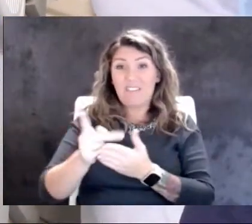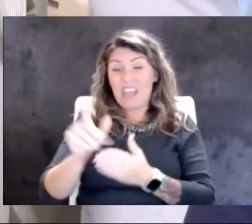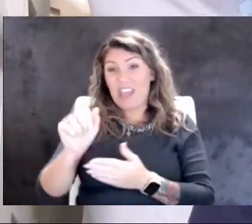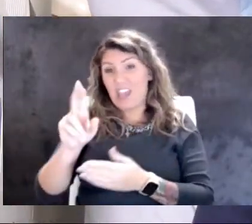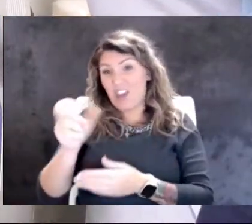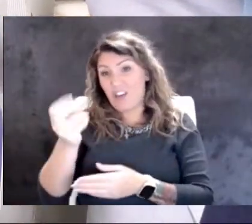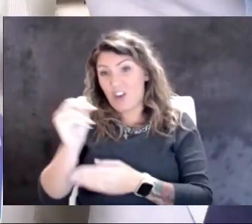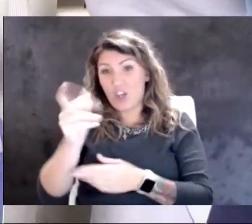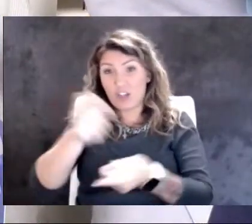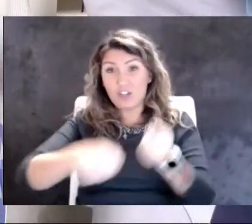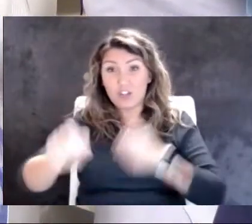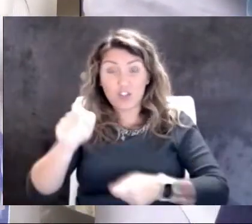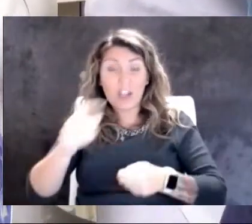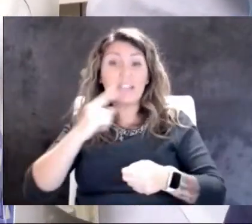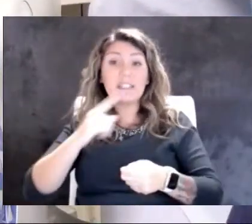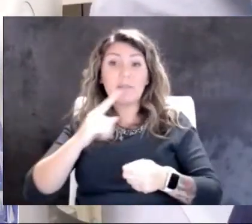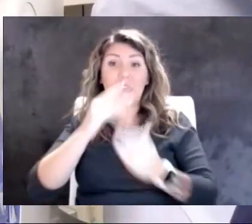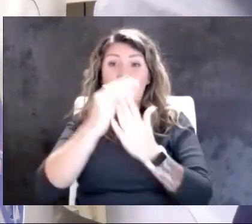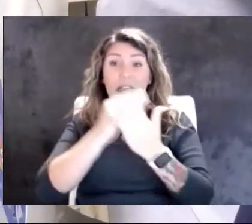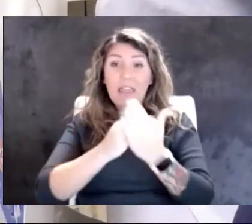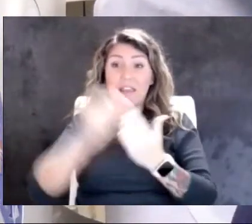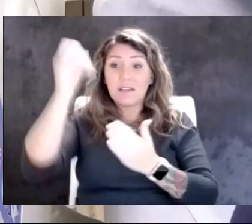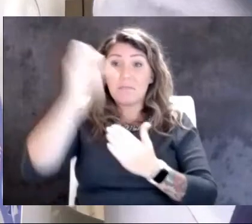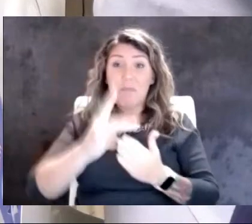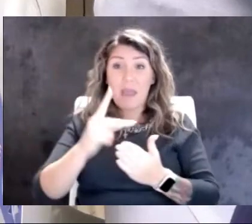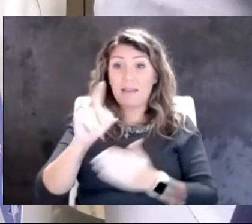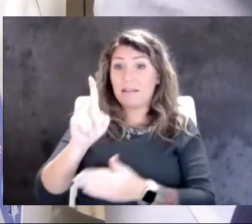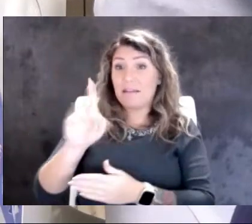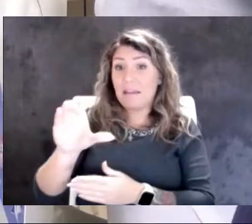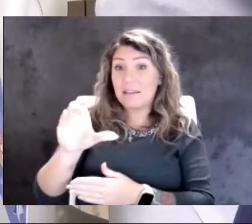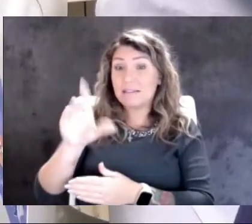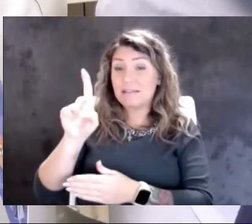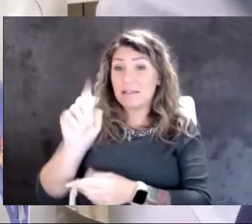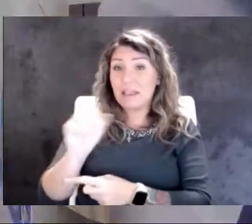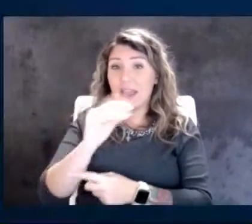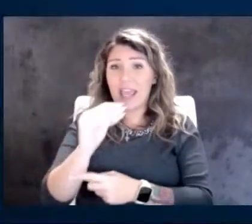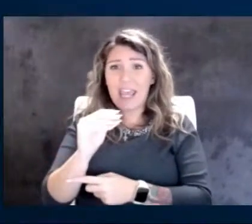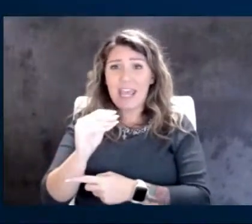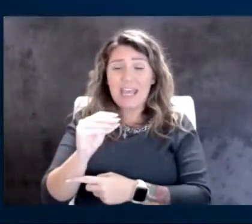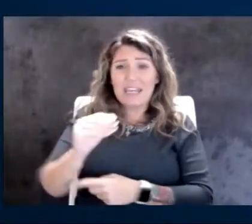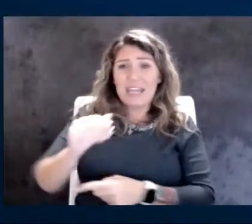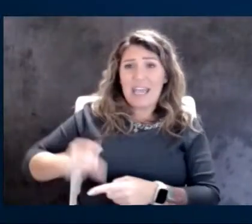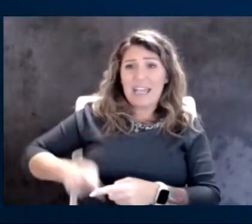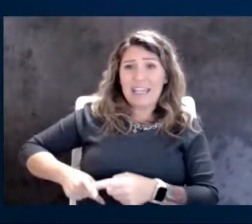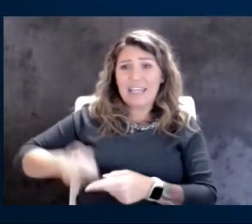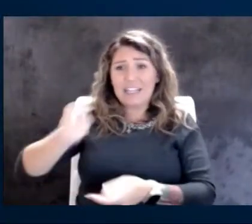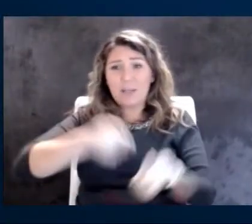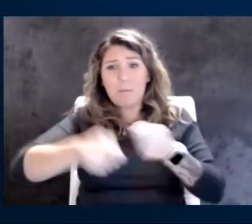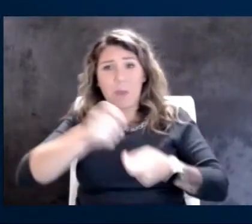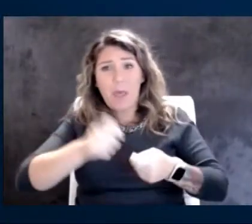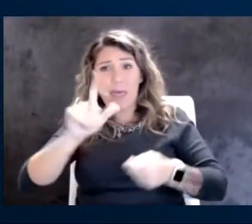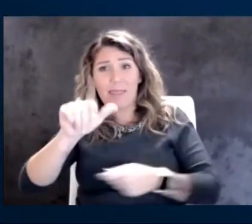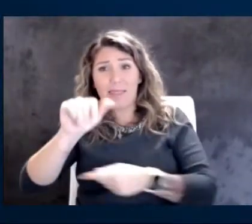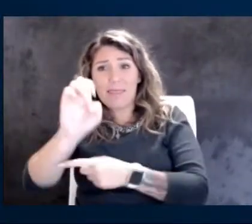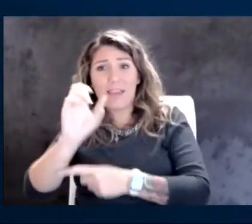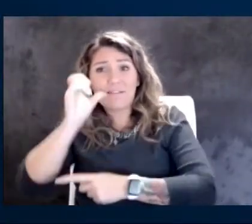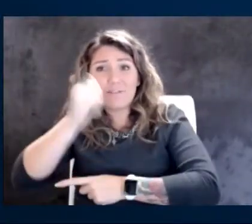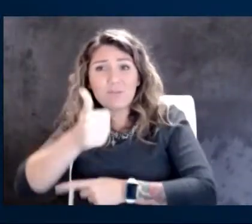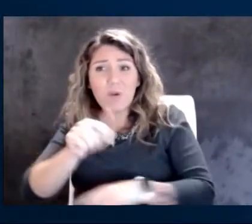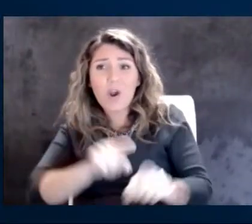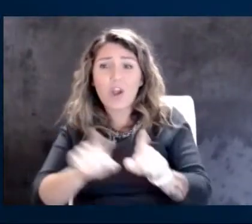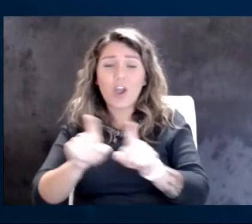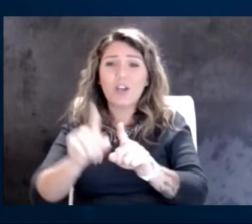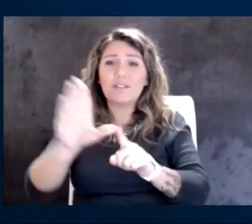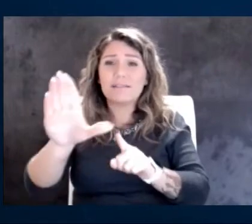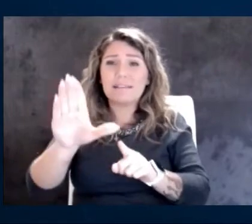search for a living donor brought him back home to KCK and sparked a kidney chain. He joins us live tomorrow, along with his surgeon, director of transplant here at